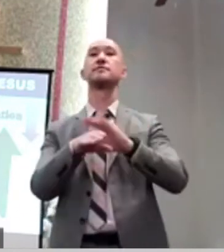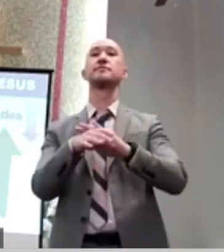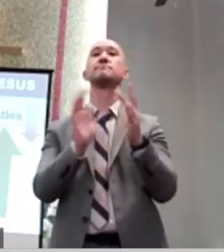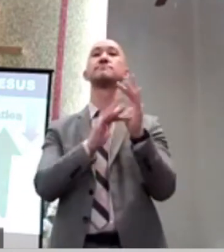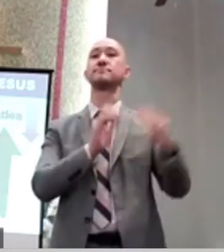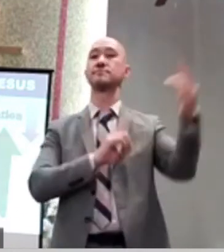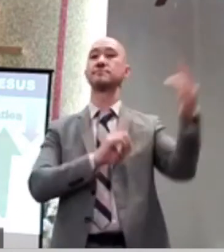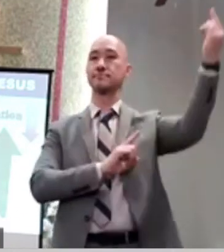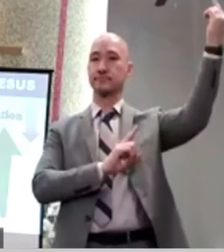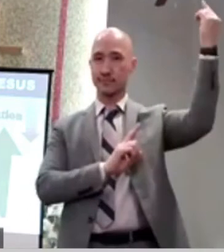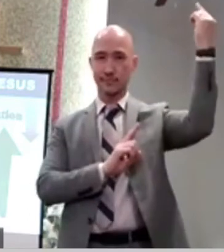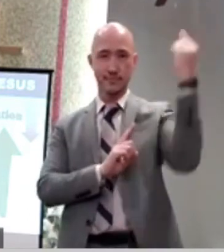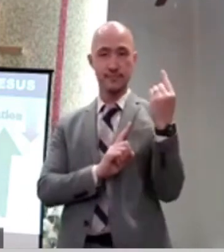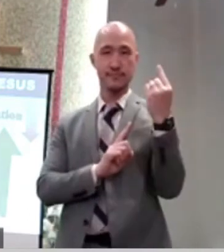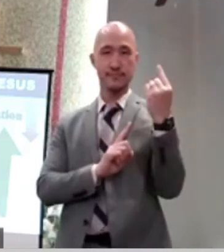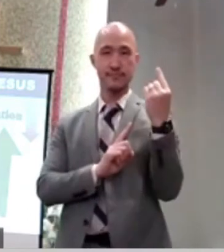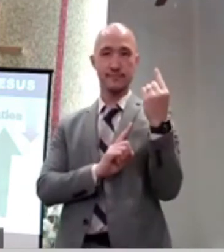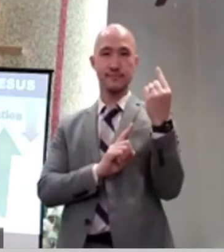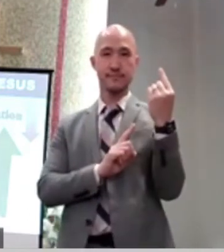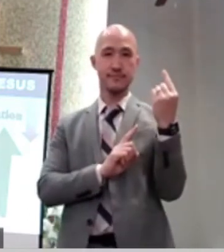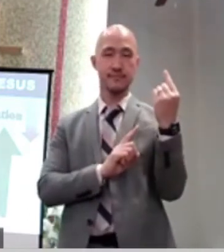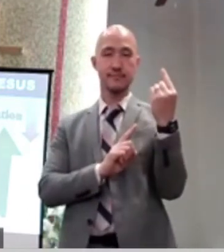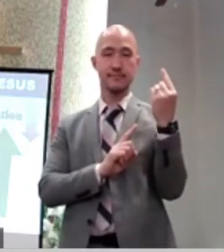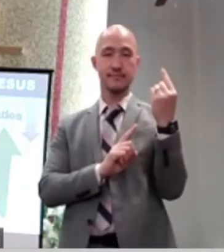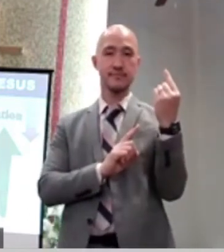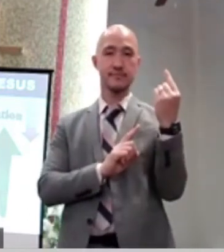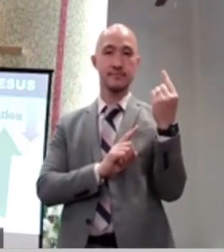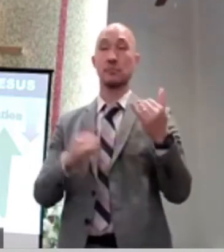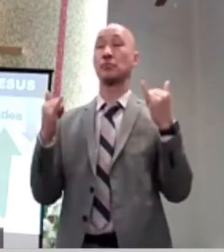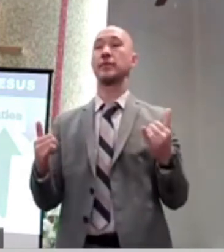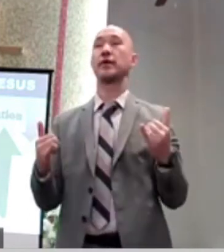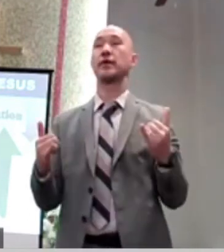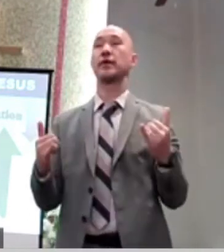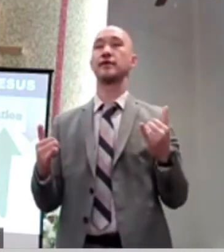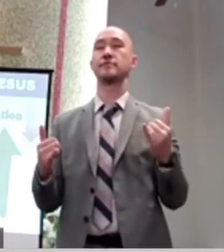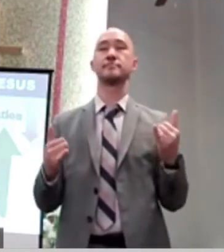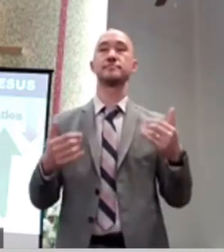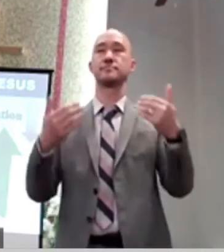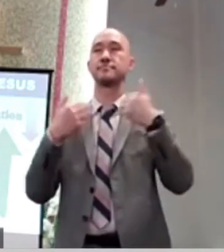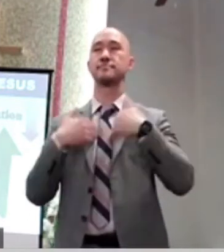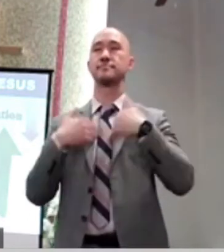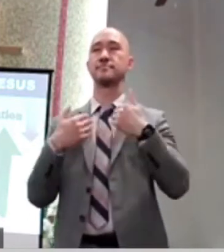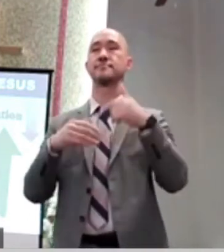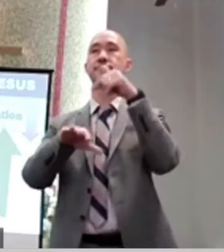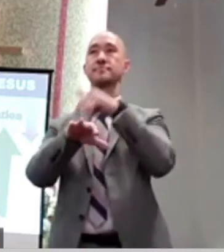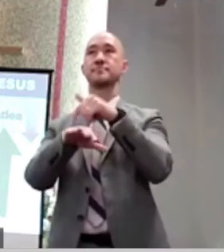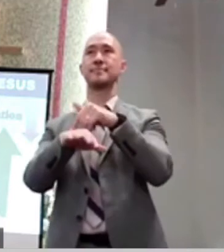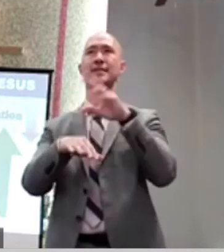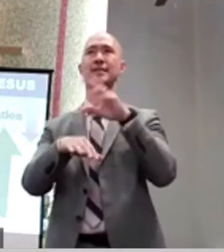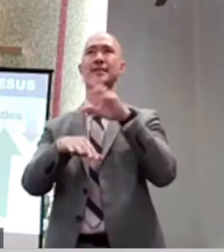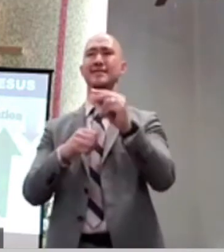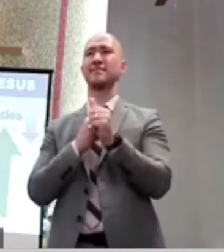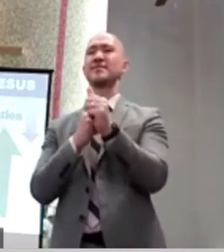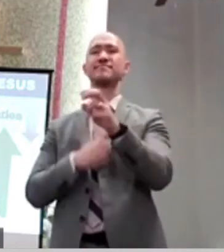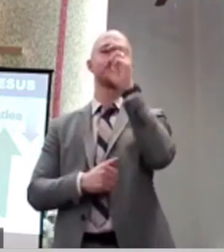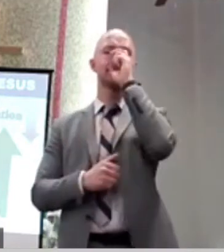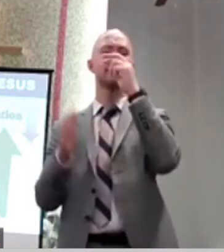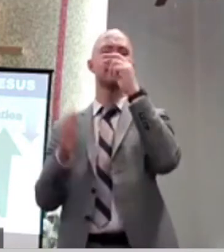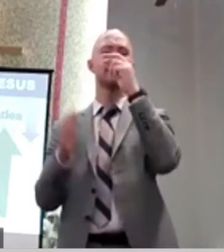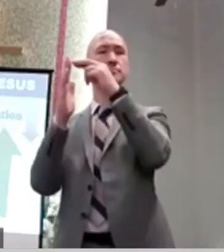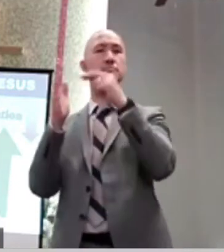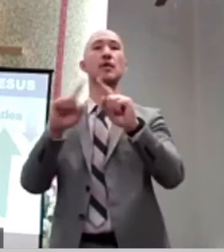So now we have that opportunity to not be judged against some commandments, but to be